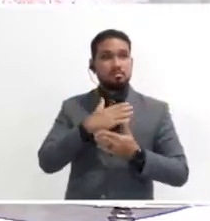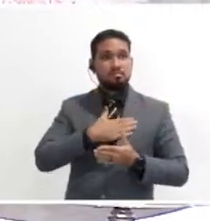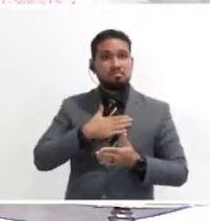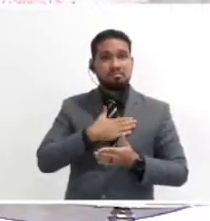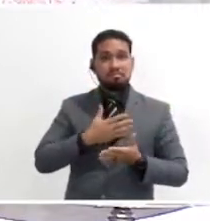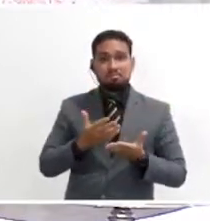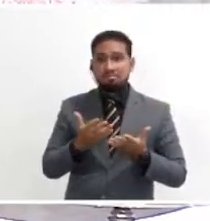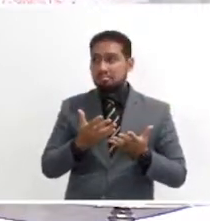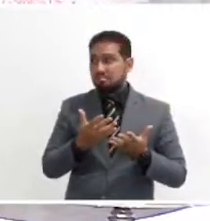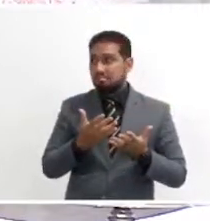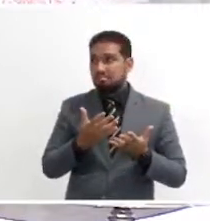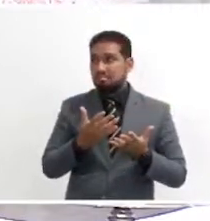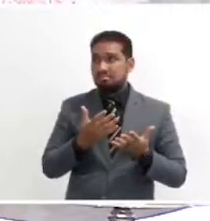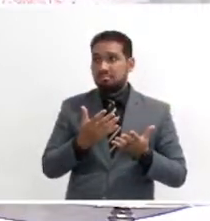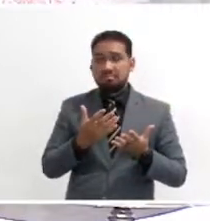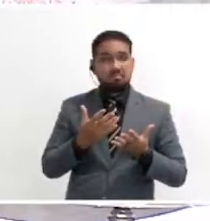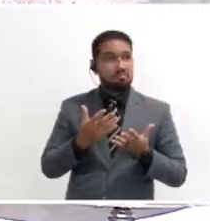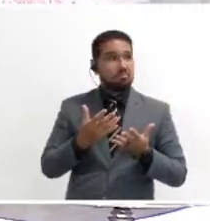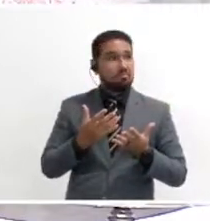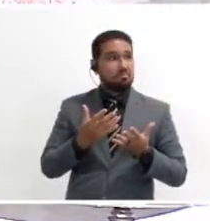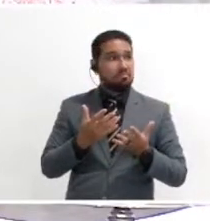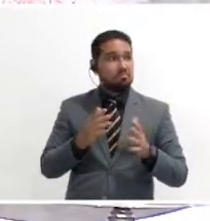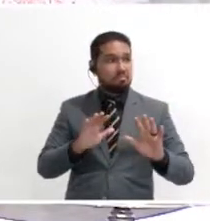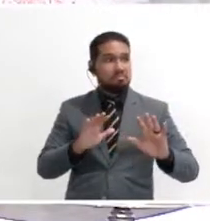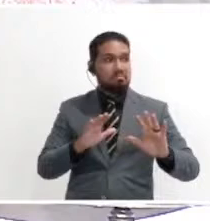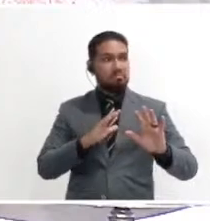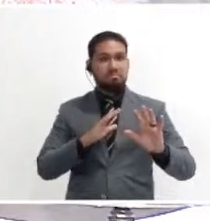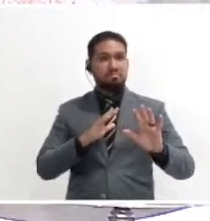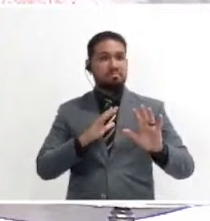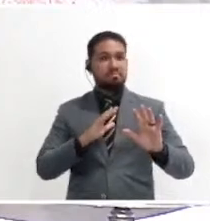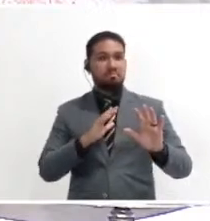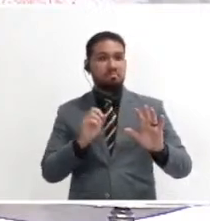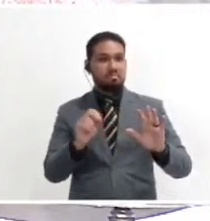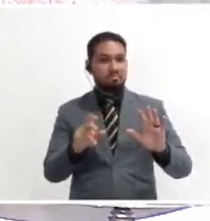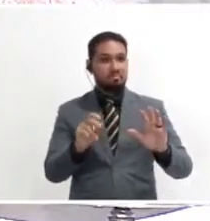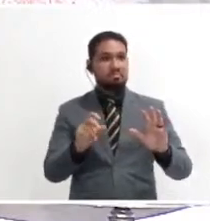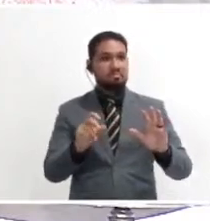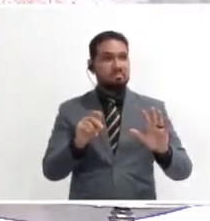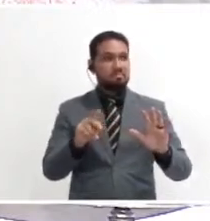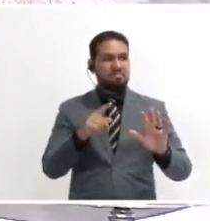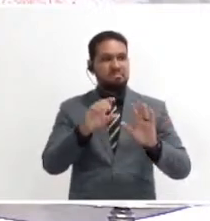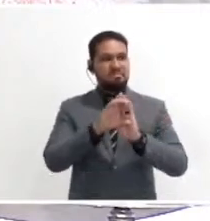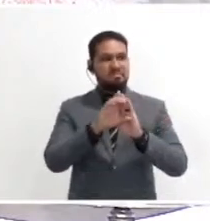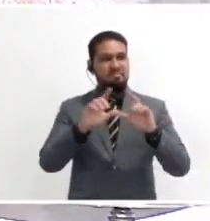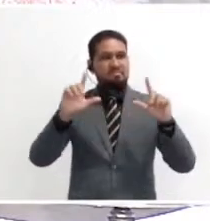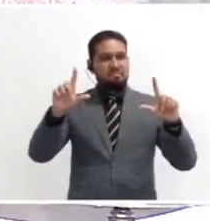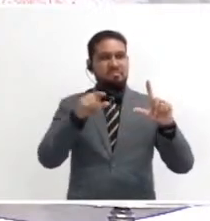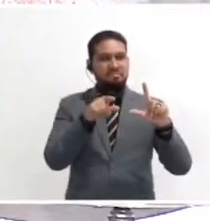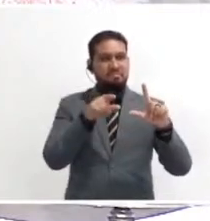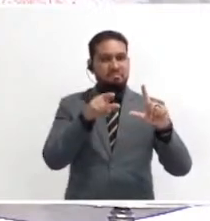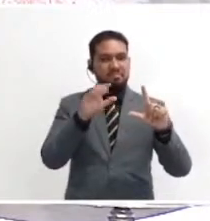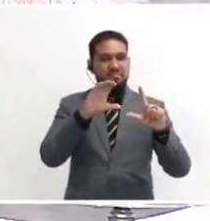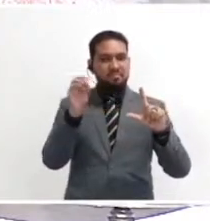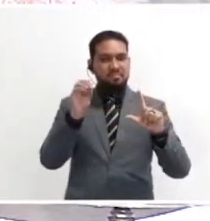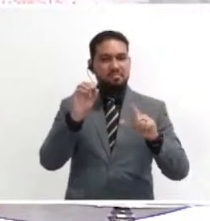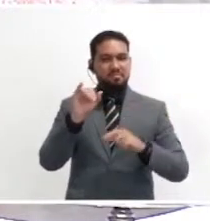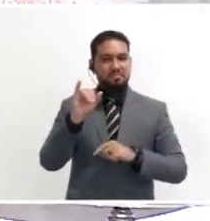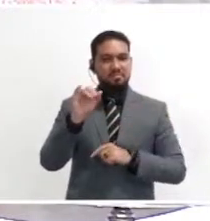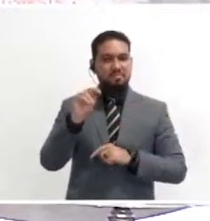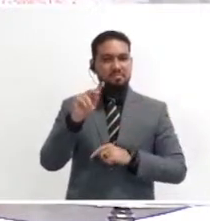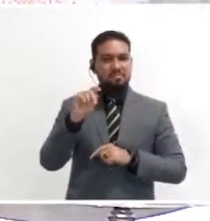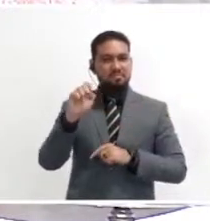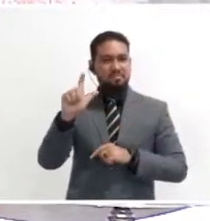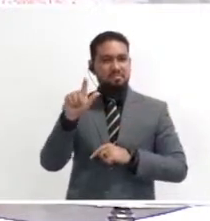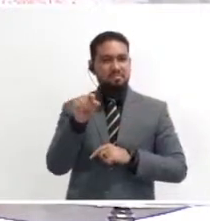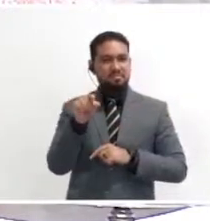So this is an example. This is an Intel part, FPGA, field programmable gate array,